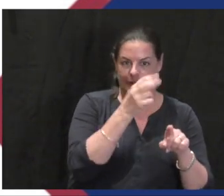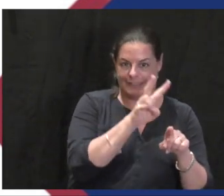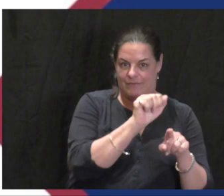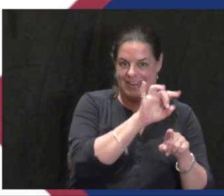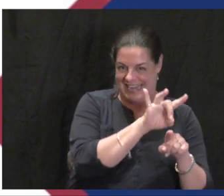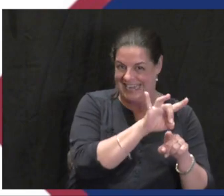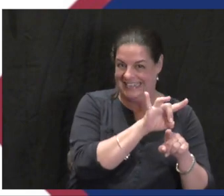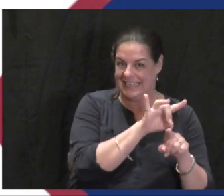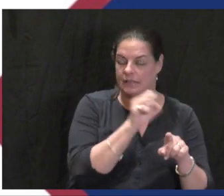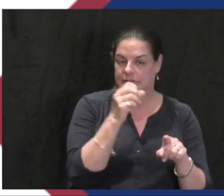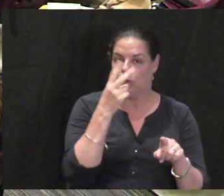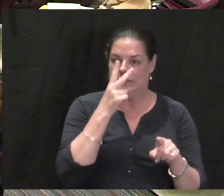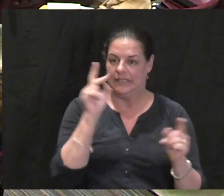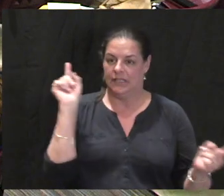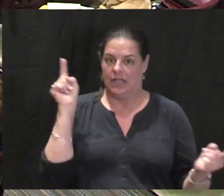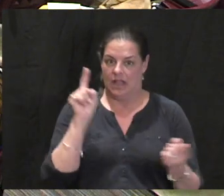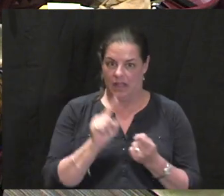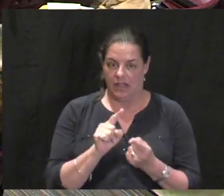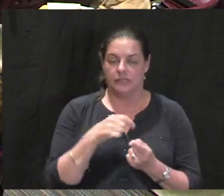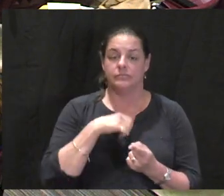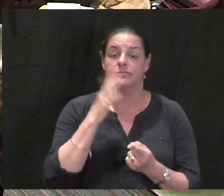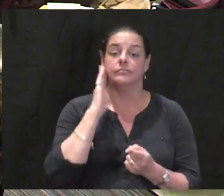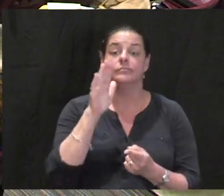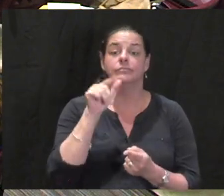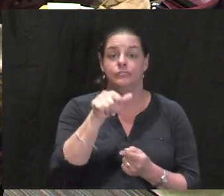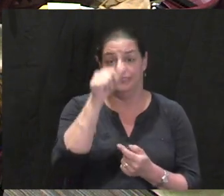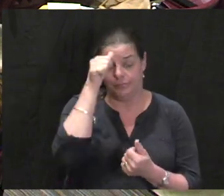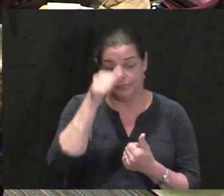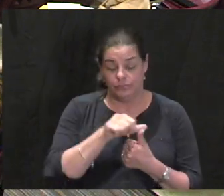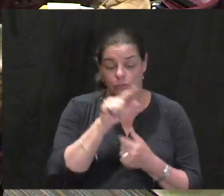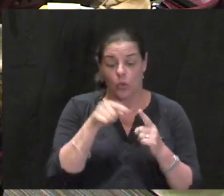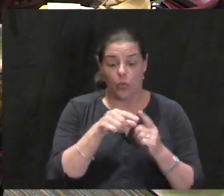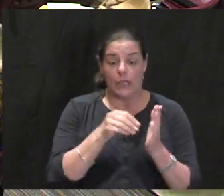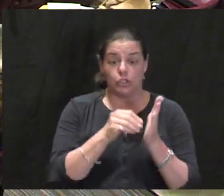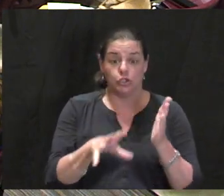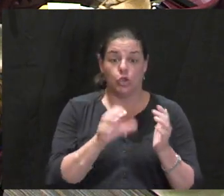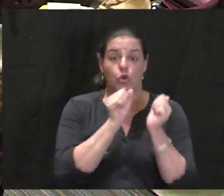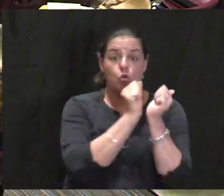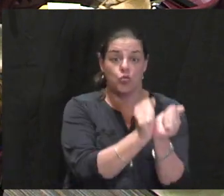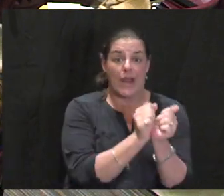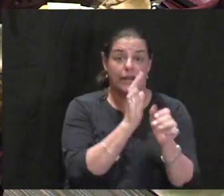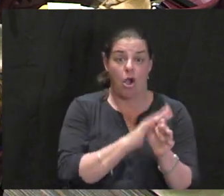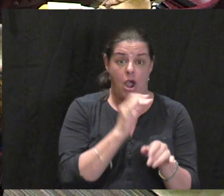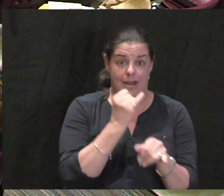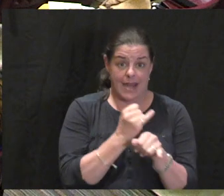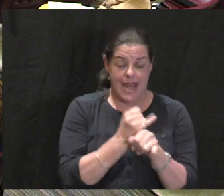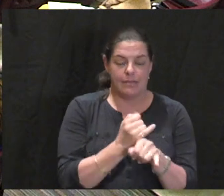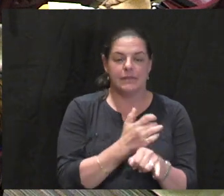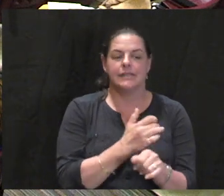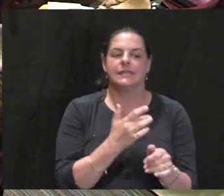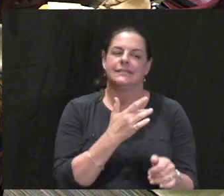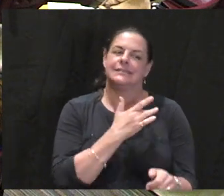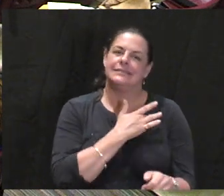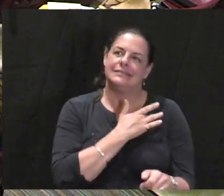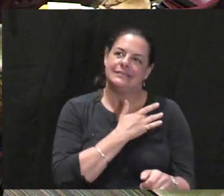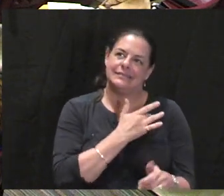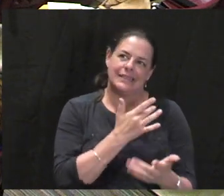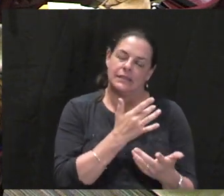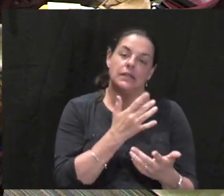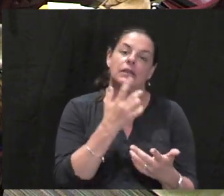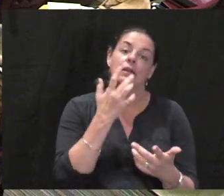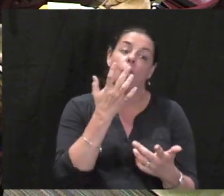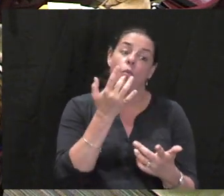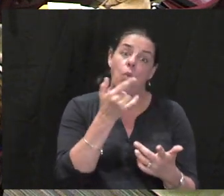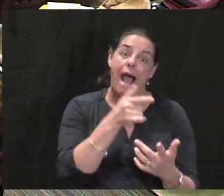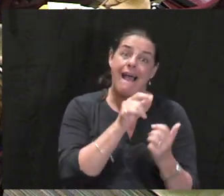a bit of a decrease. I will remind you that when students are arrested on campus, it's generally for, not generally, it is for serious